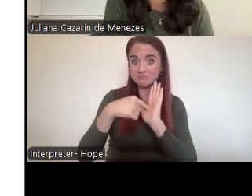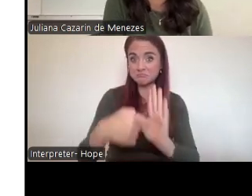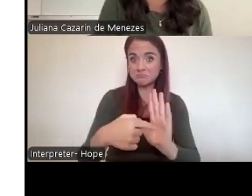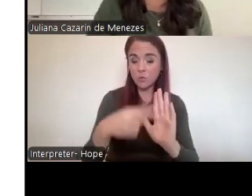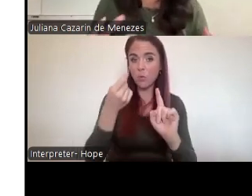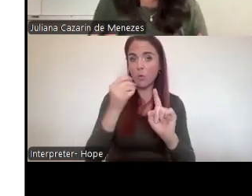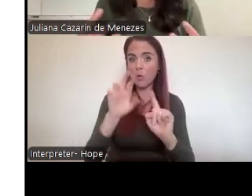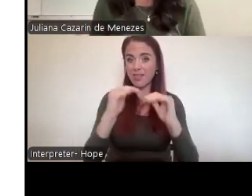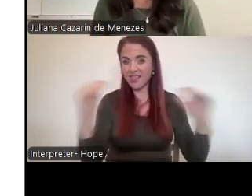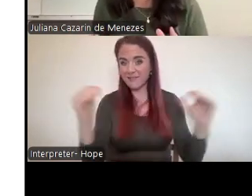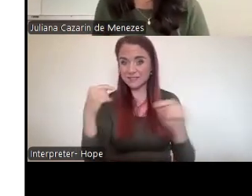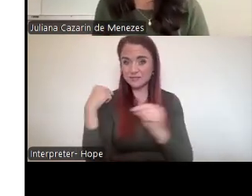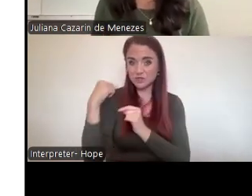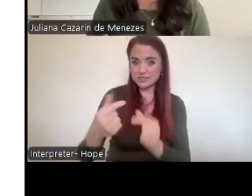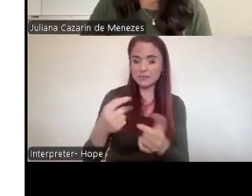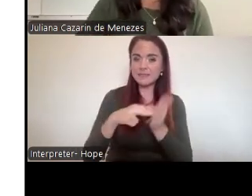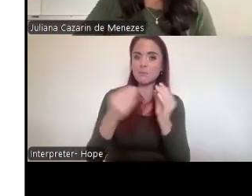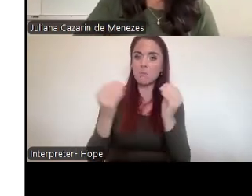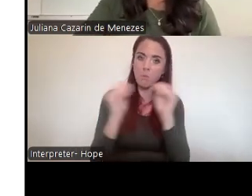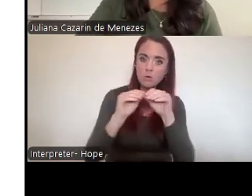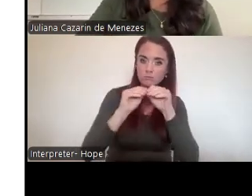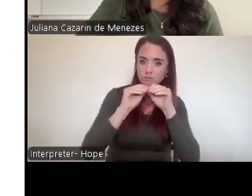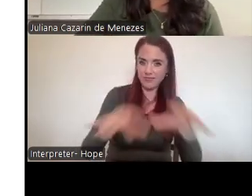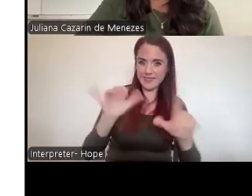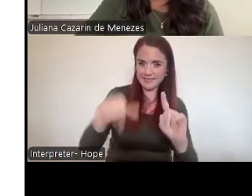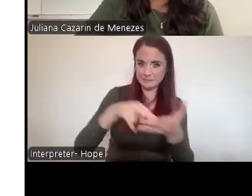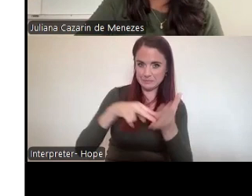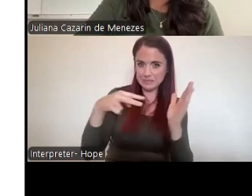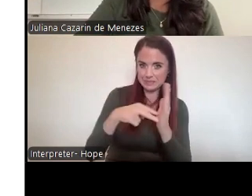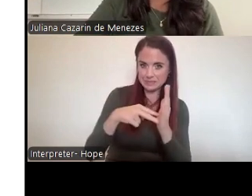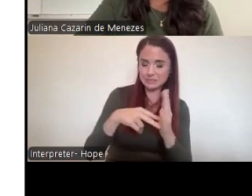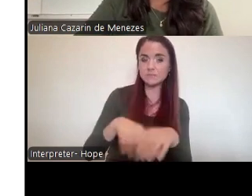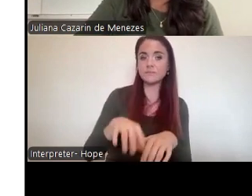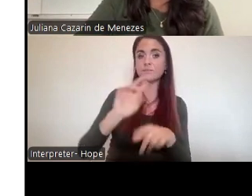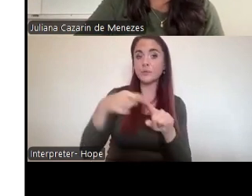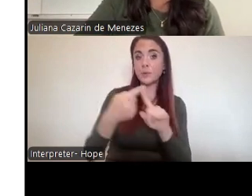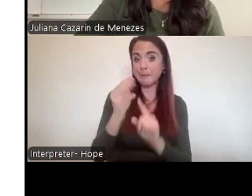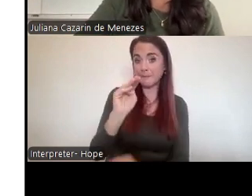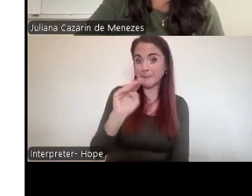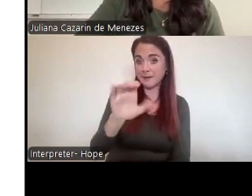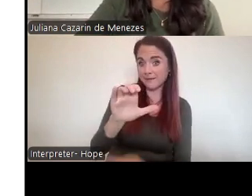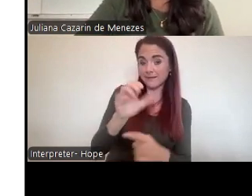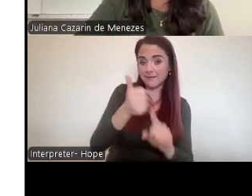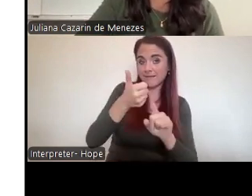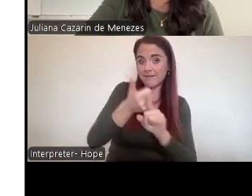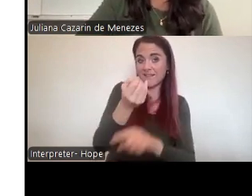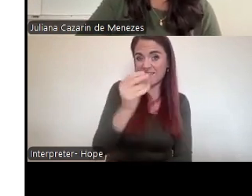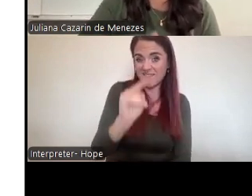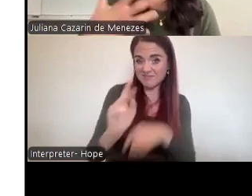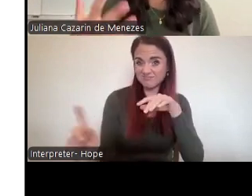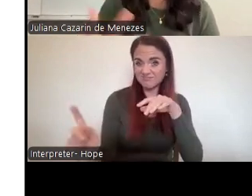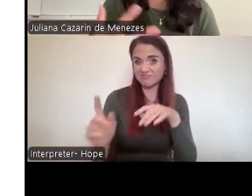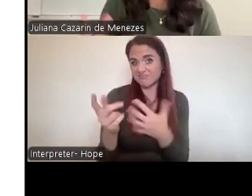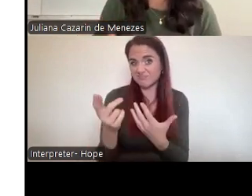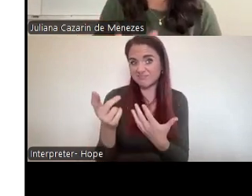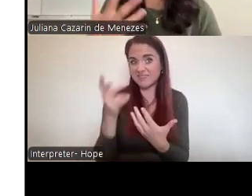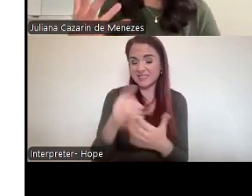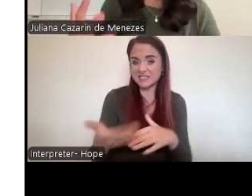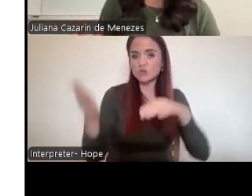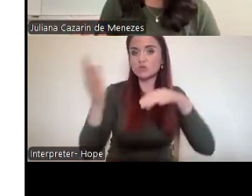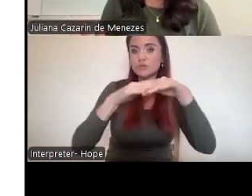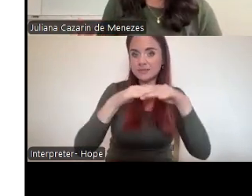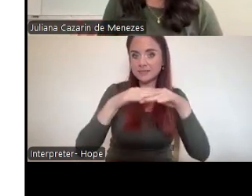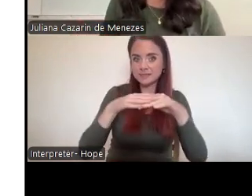these genes means more proliferation. So when we turn MIC on, there's an increase in the expression of this gene that